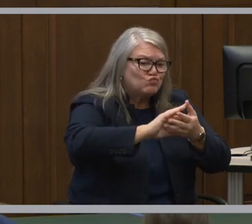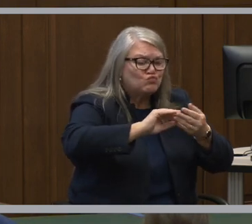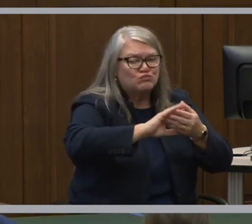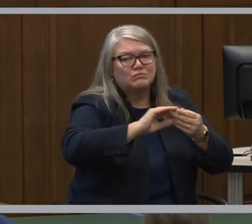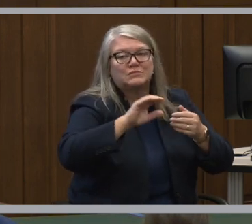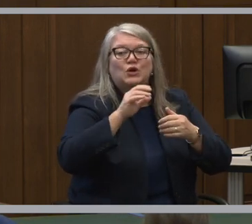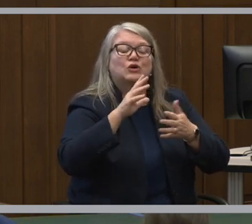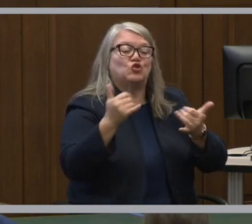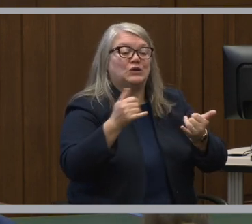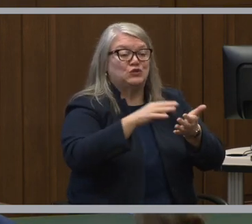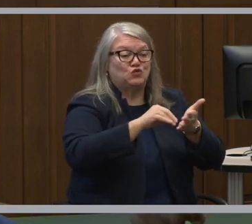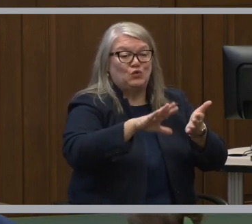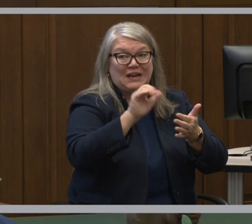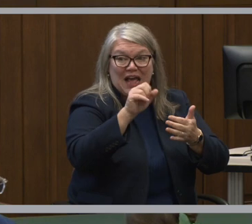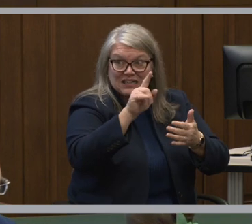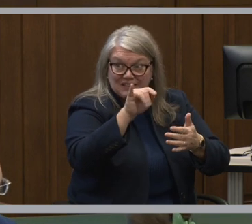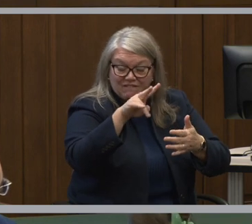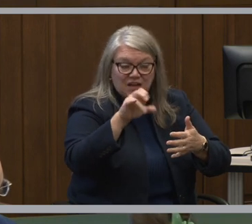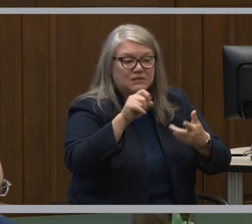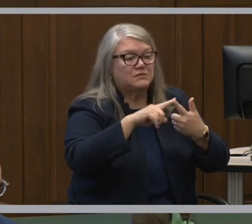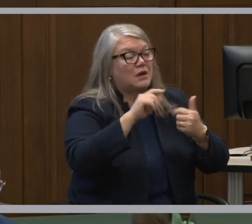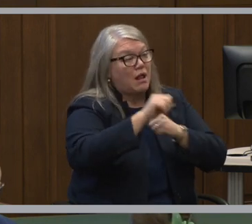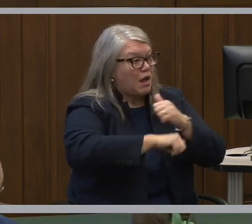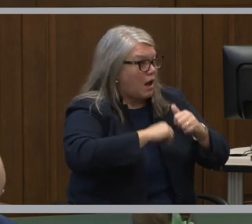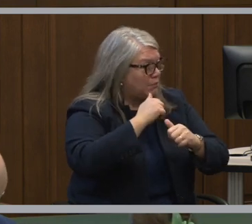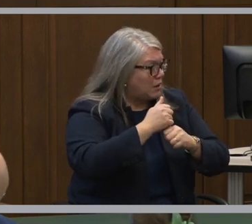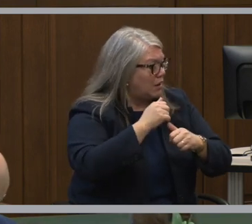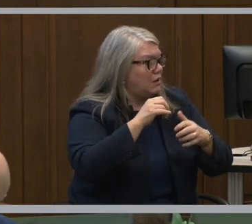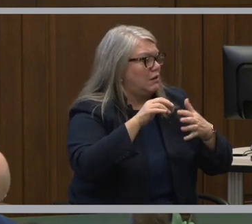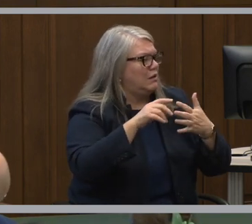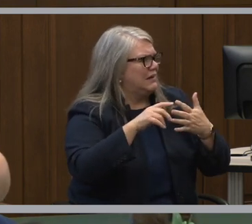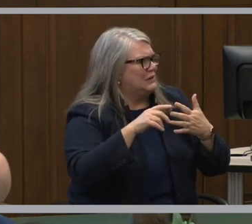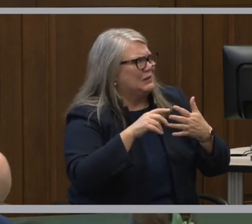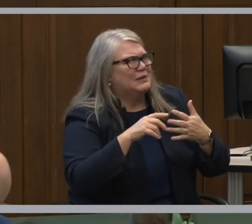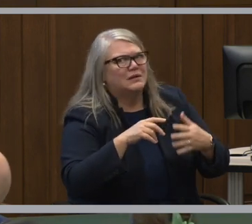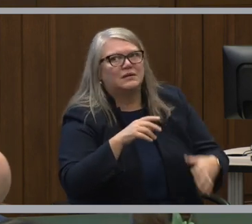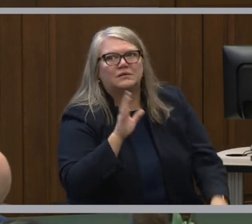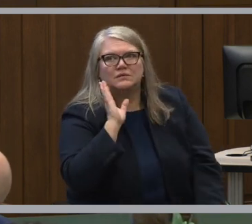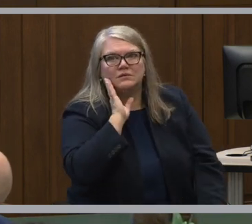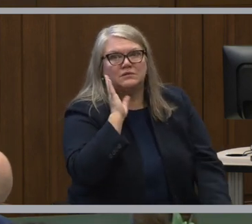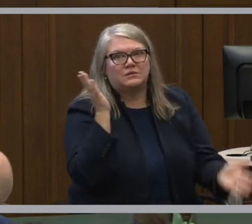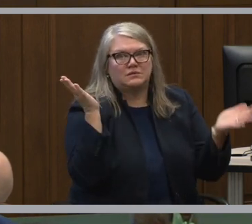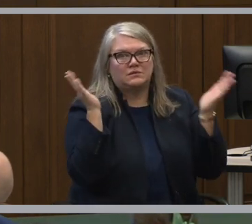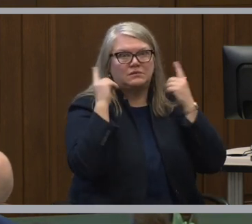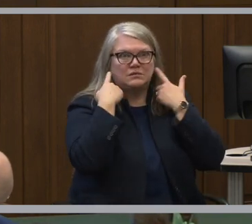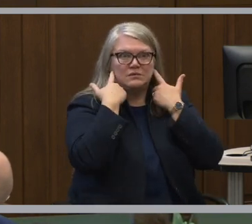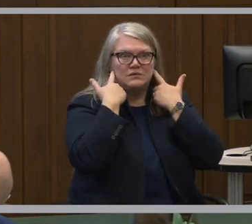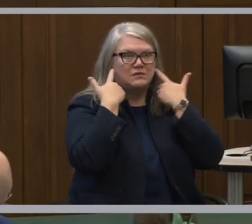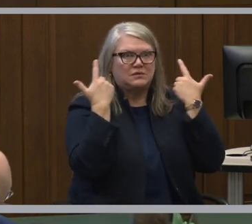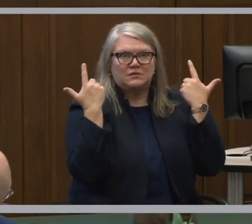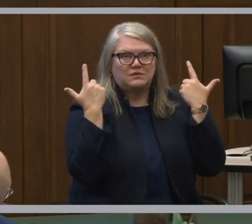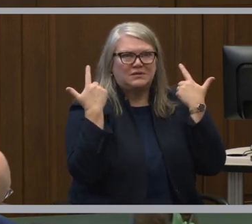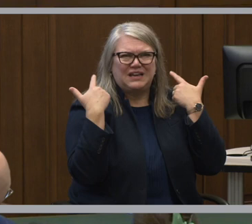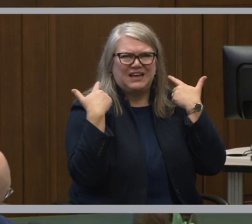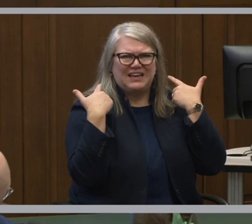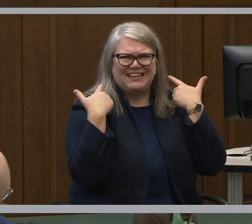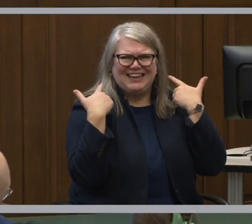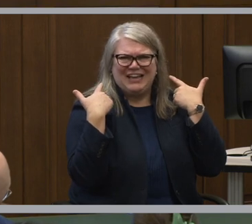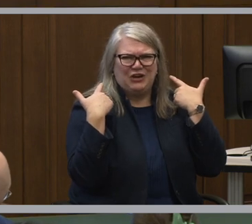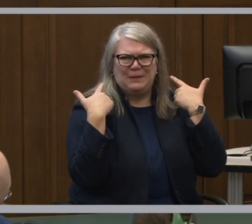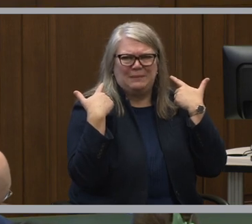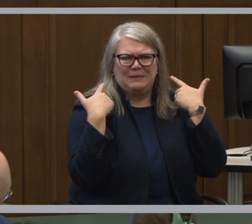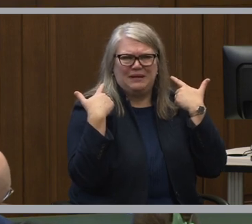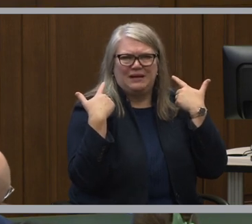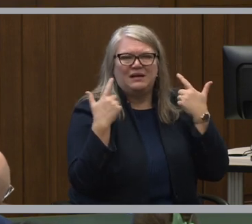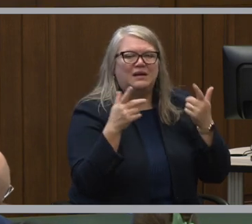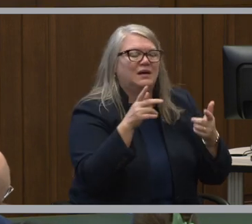current students, activists, different elements of the activism case, so issues from the past, getting the